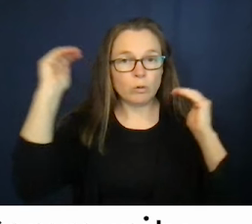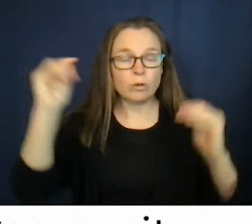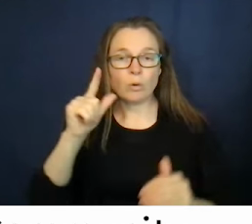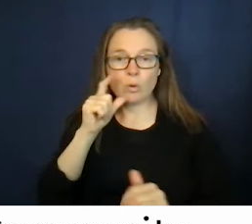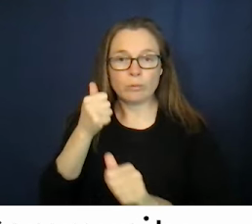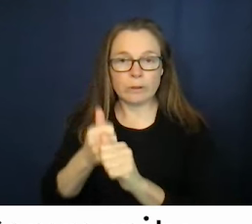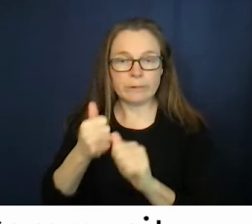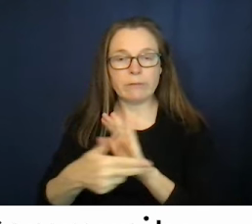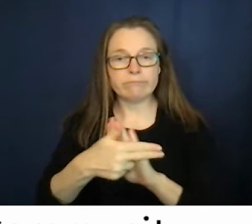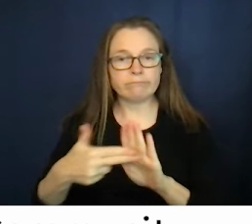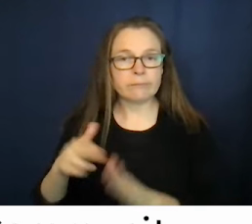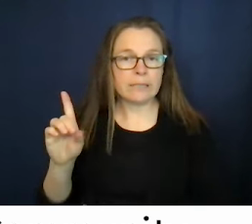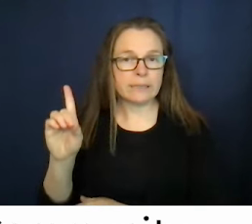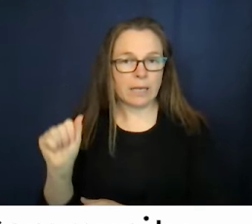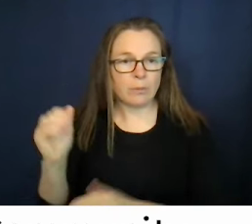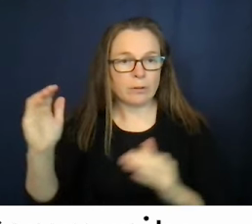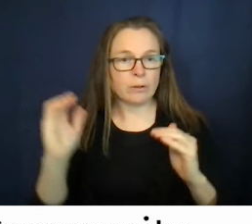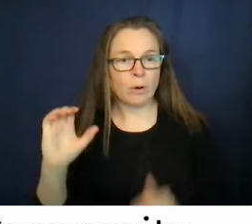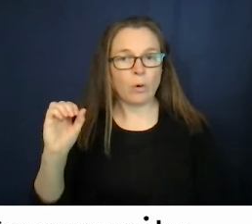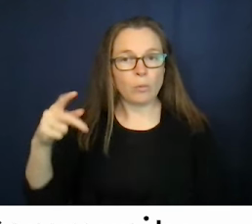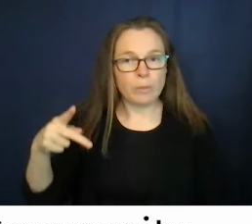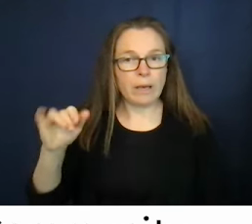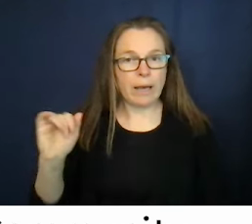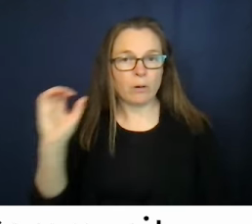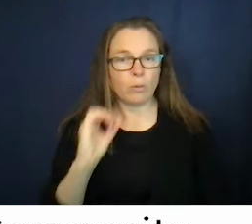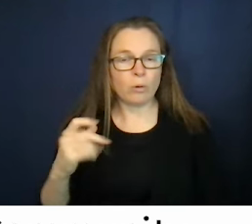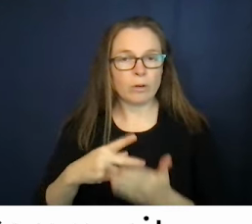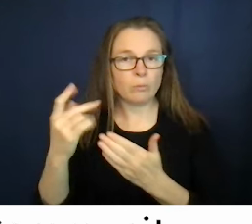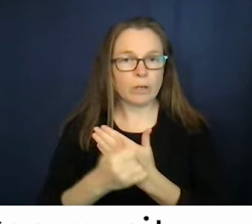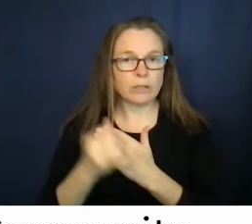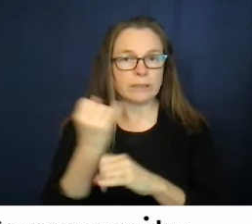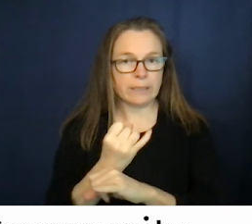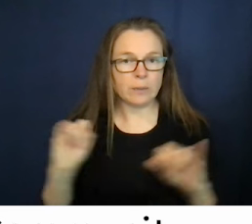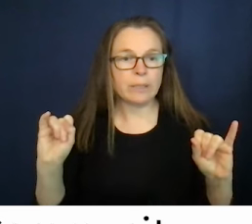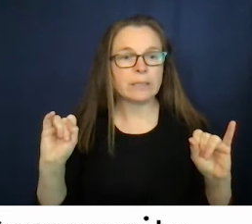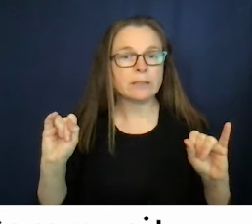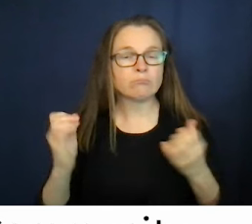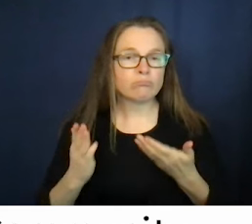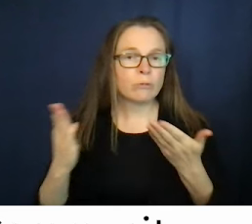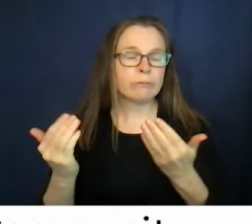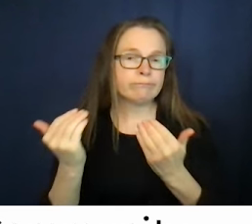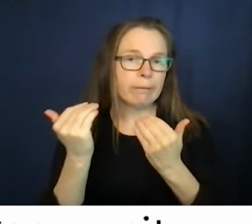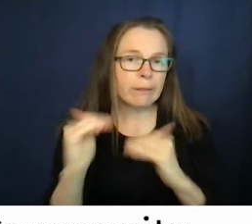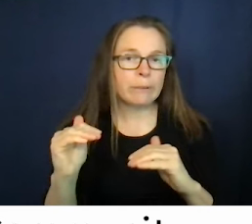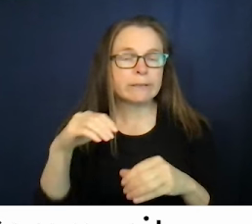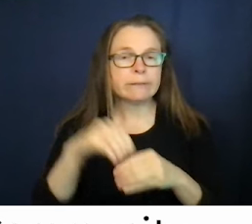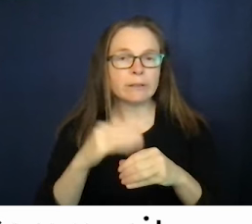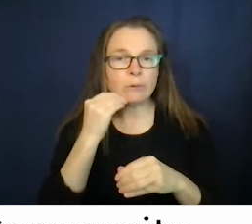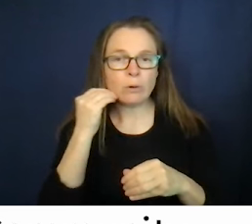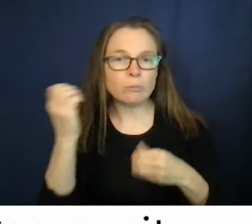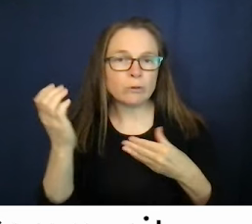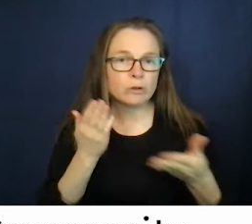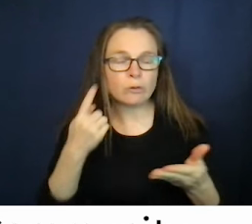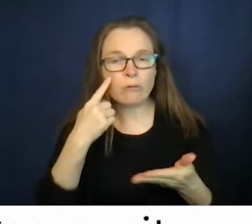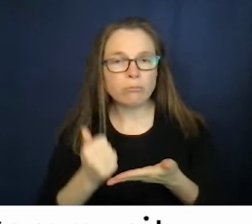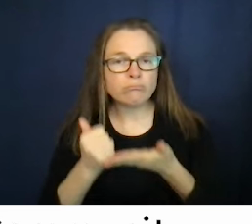are considered disabled. OPI, Oregon Project Independence. OPI provides limited in-home services to people who need a